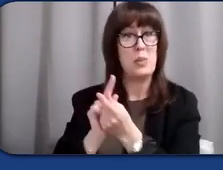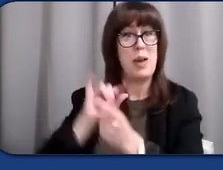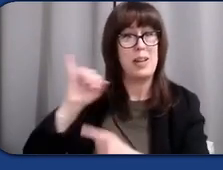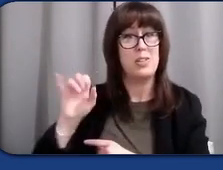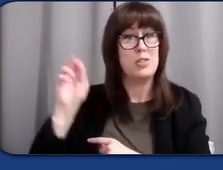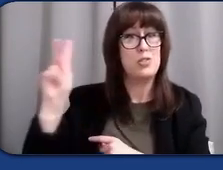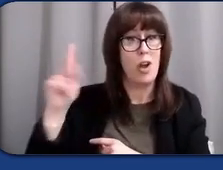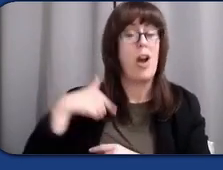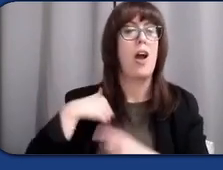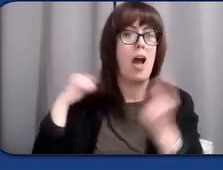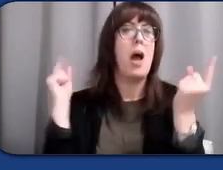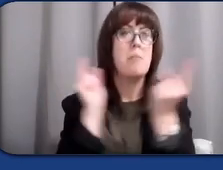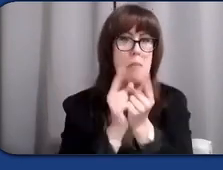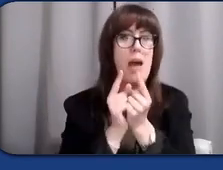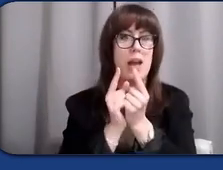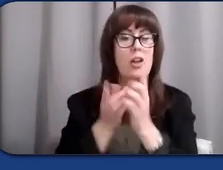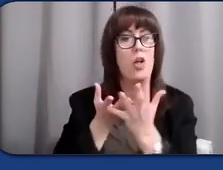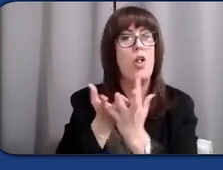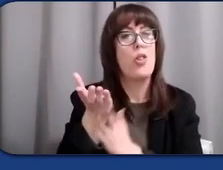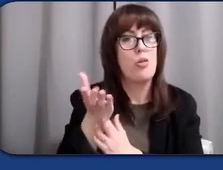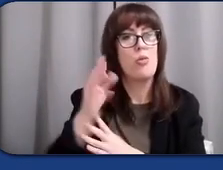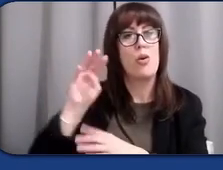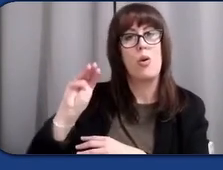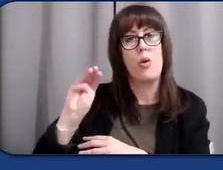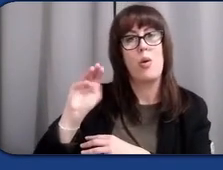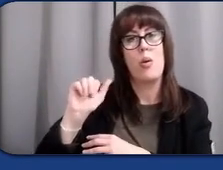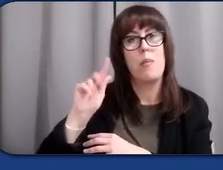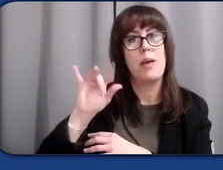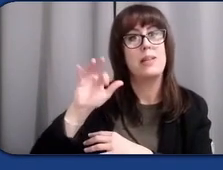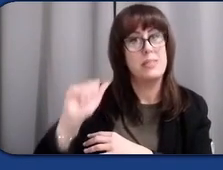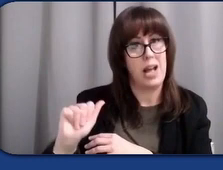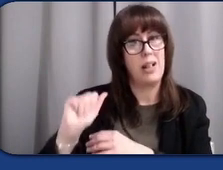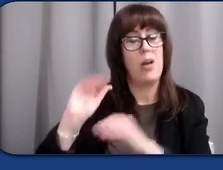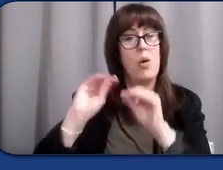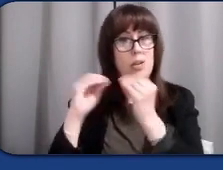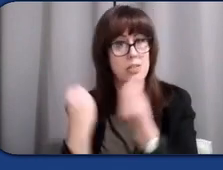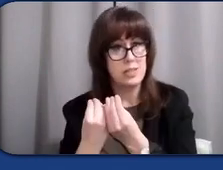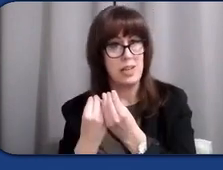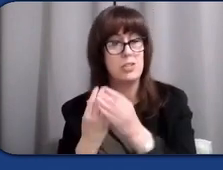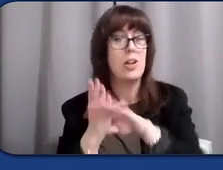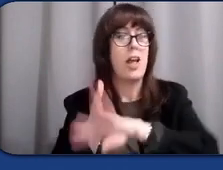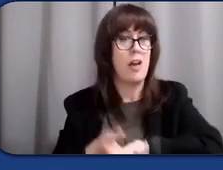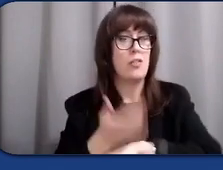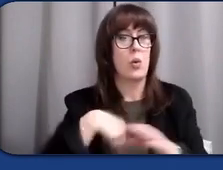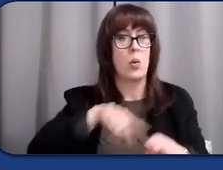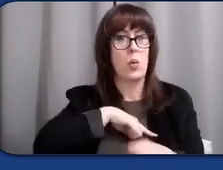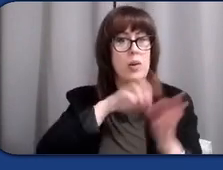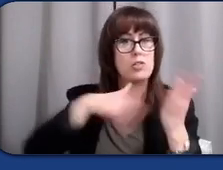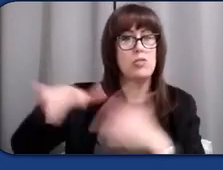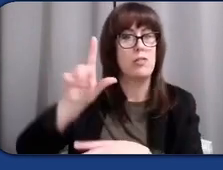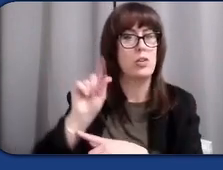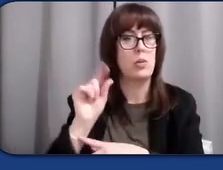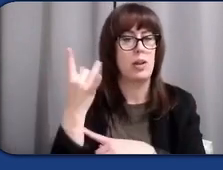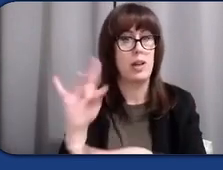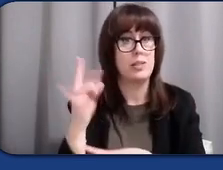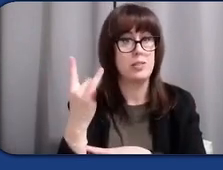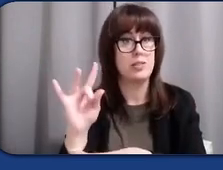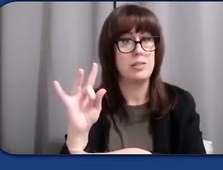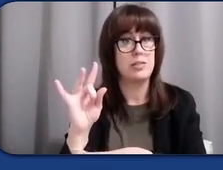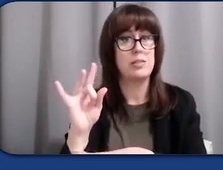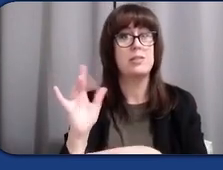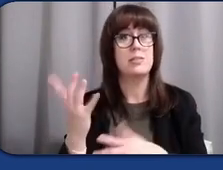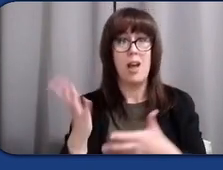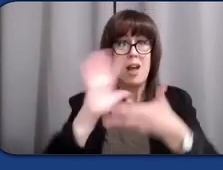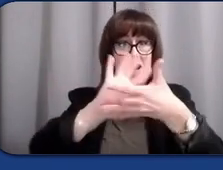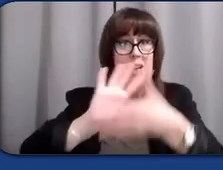Fellowship before we traveled to the United States in 2018. But afterwards, his story and my story are all gearing towards the same